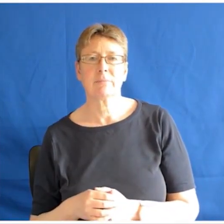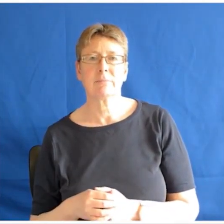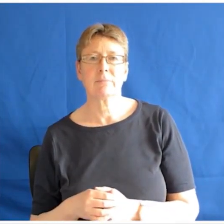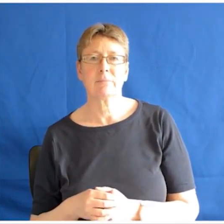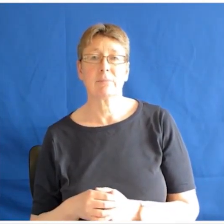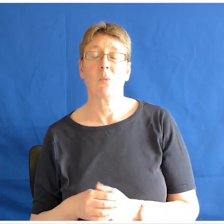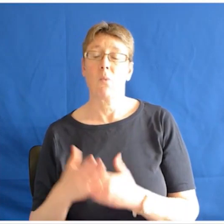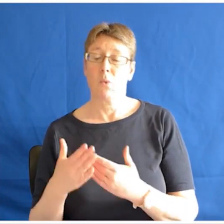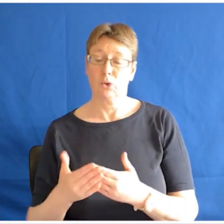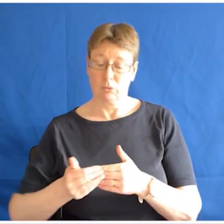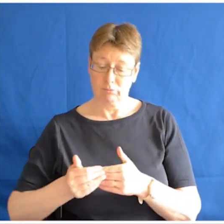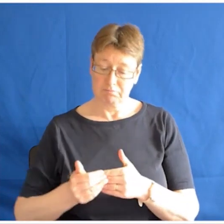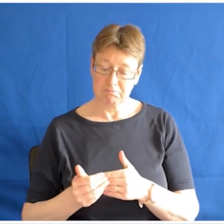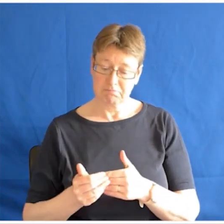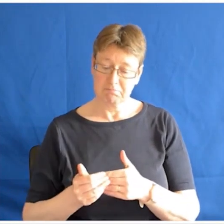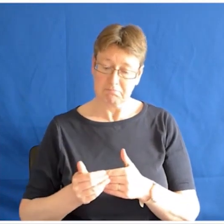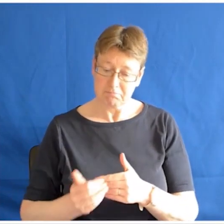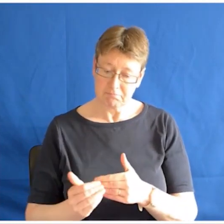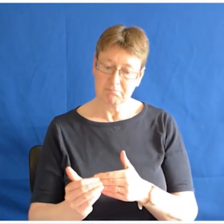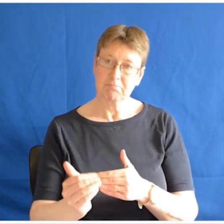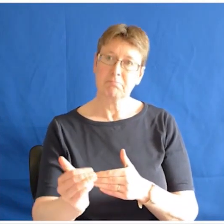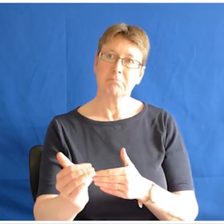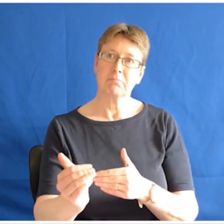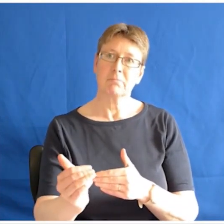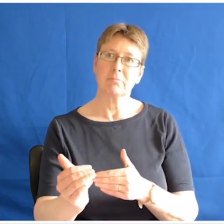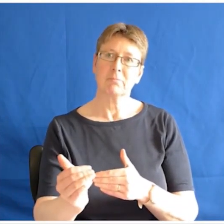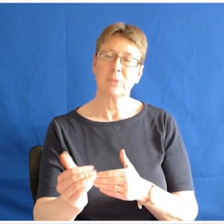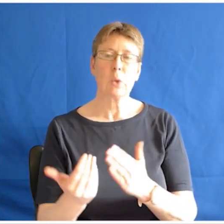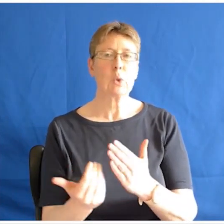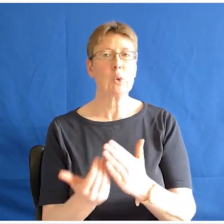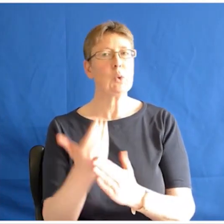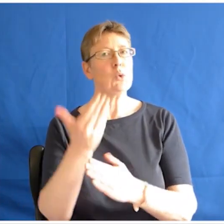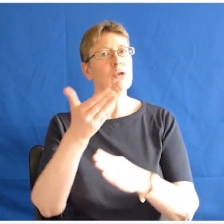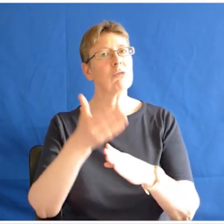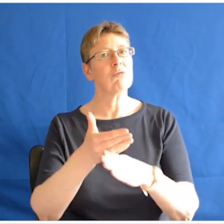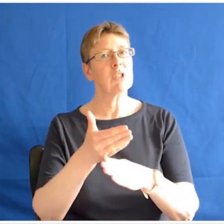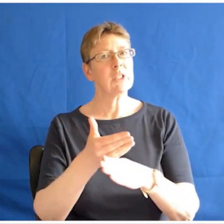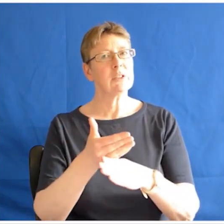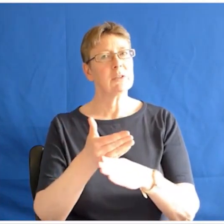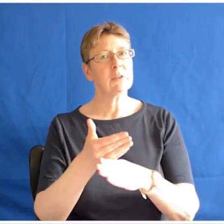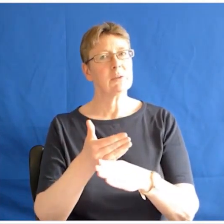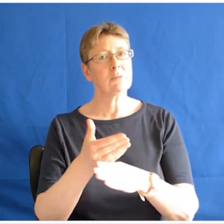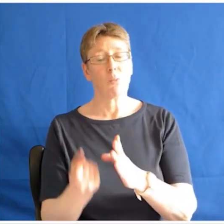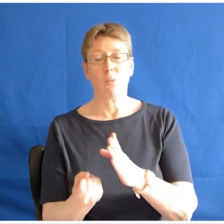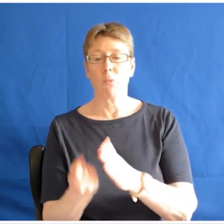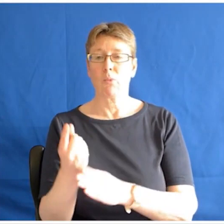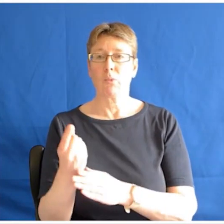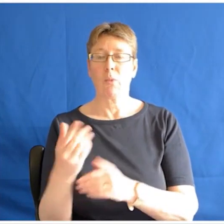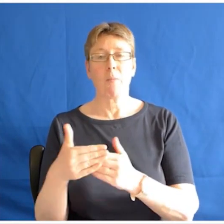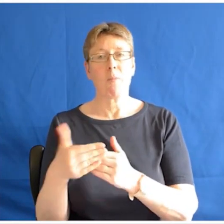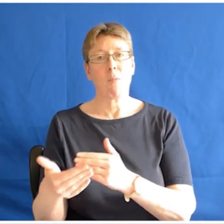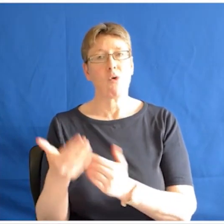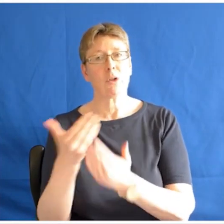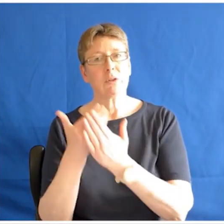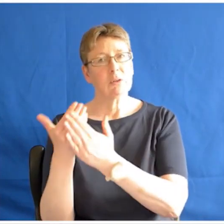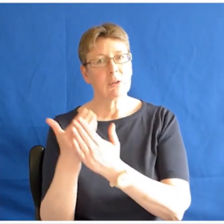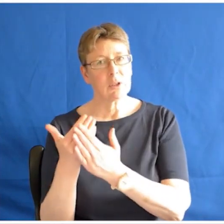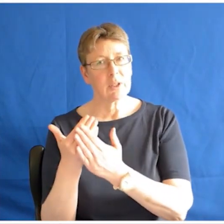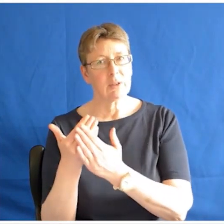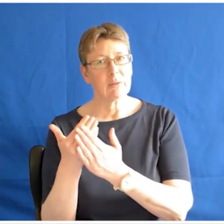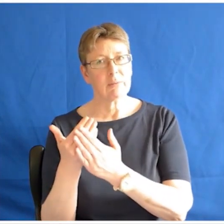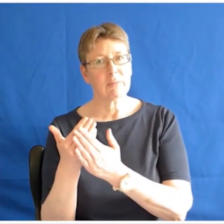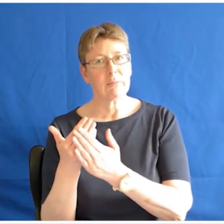Today also marks the beginning, a passage to new careers, an opportunity for further